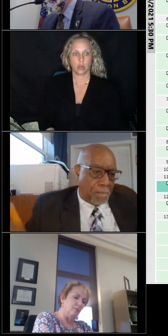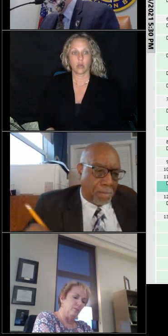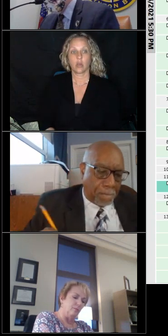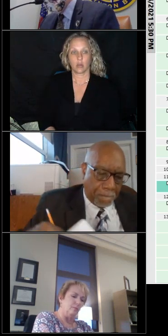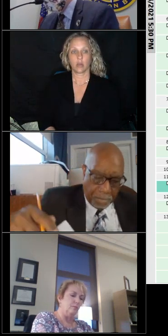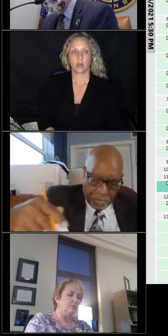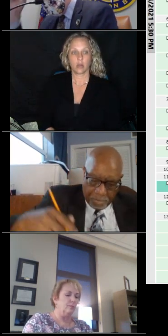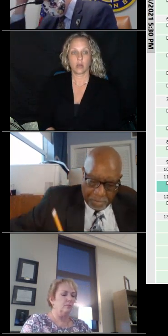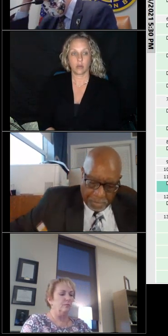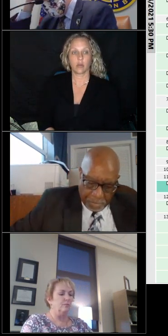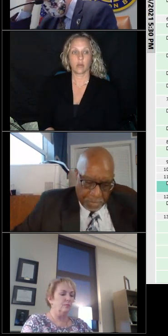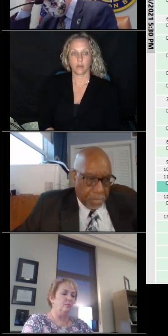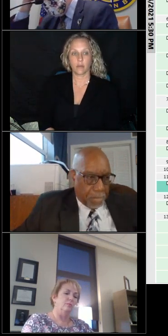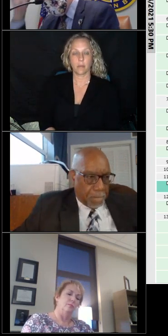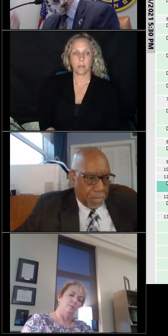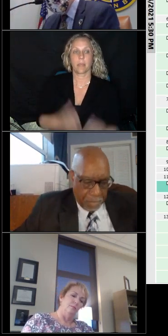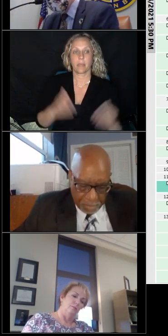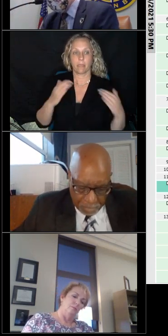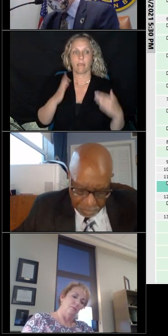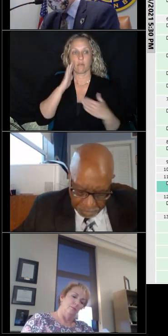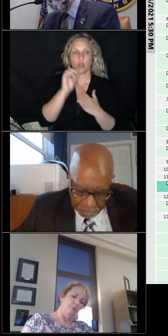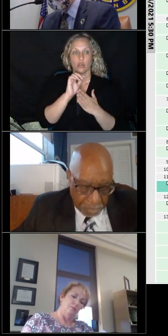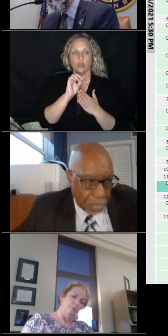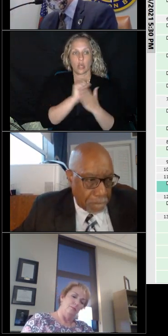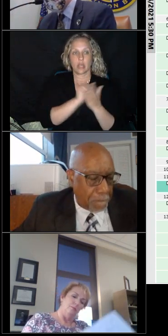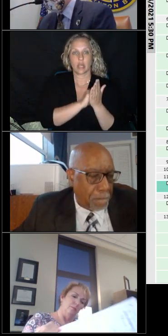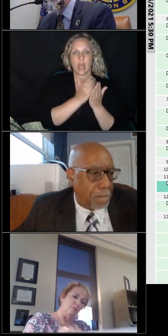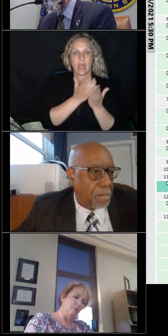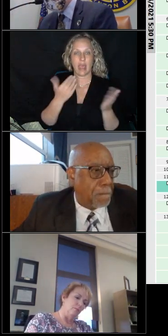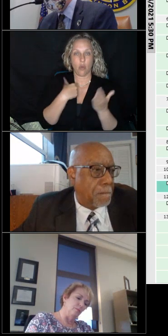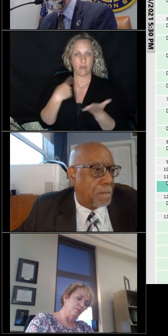And we're moving on to future agenda items. We have